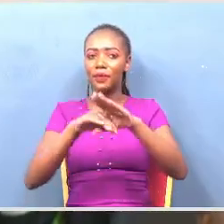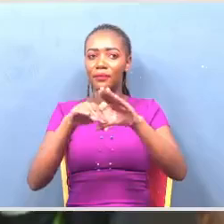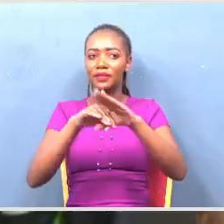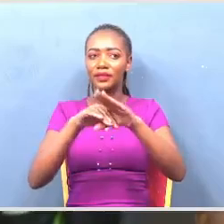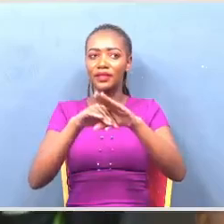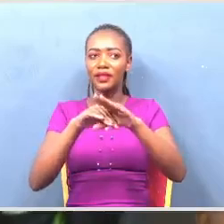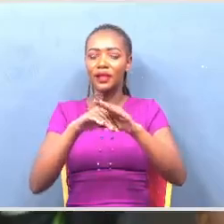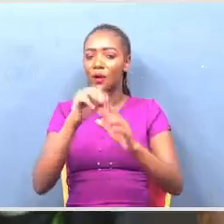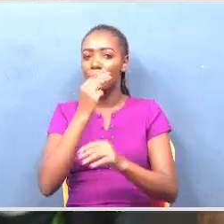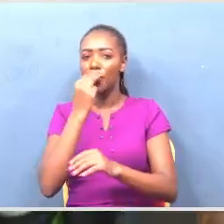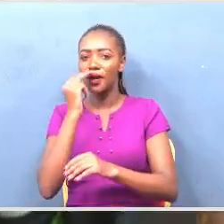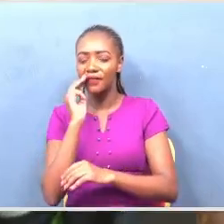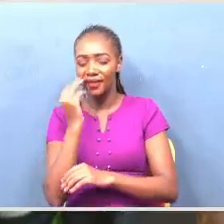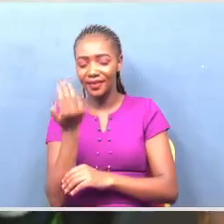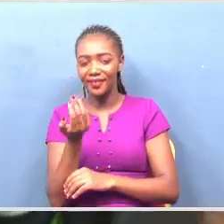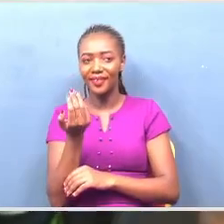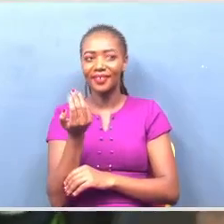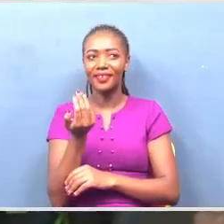Musalia Mudavadi,